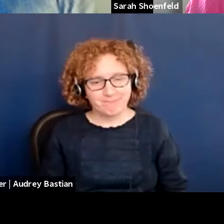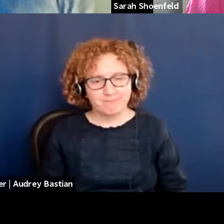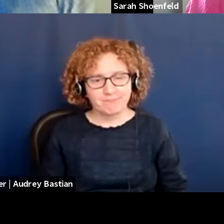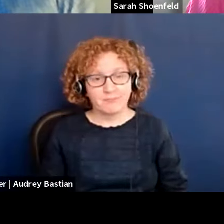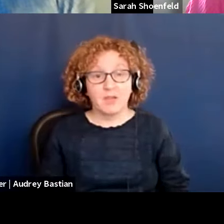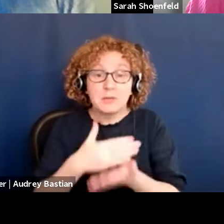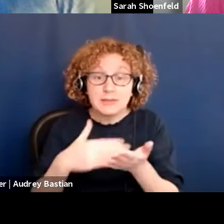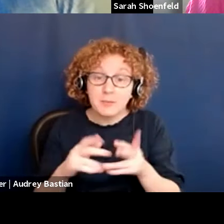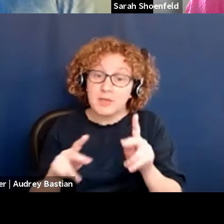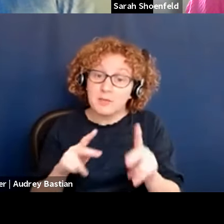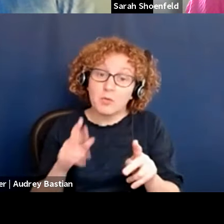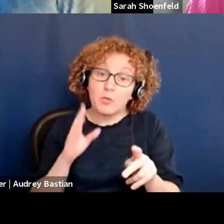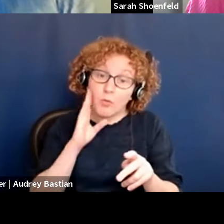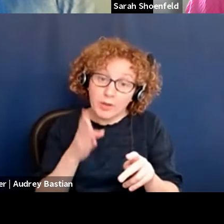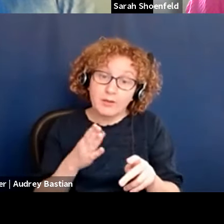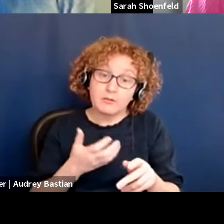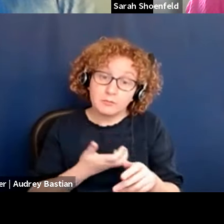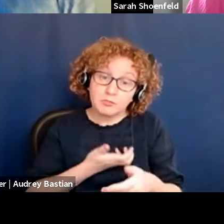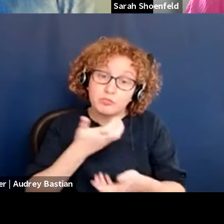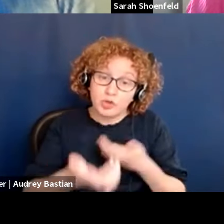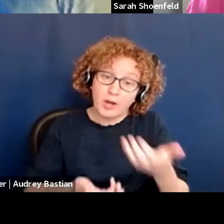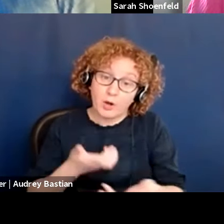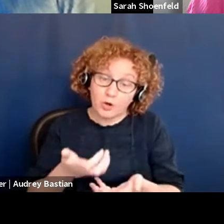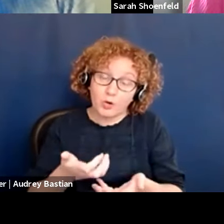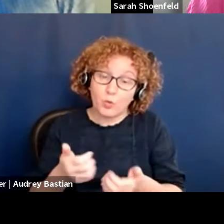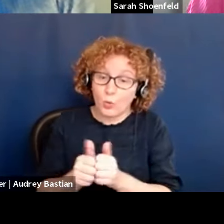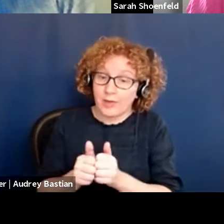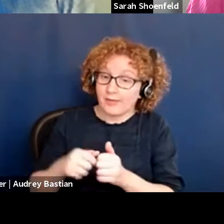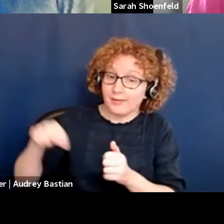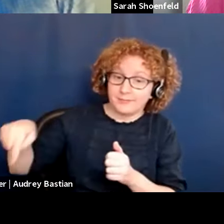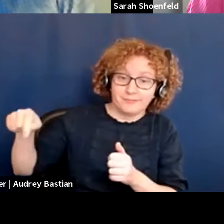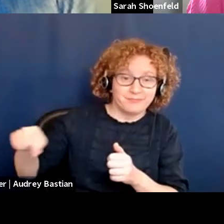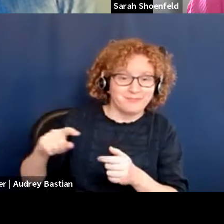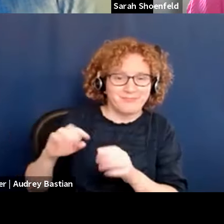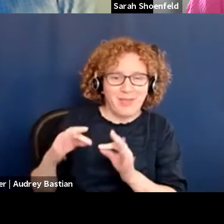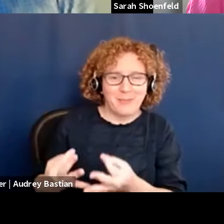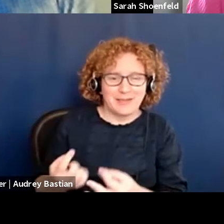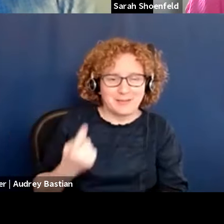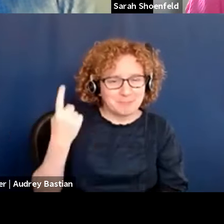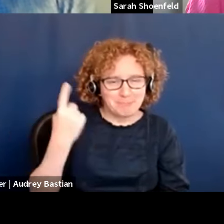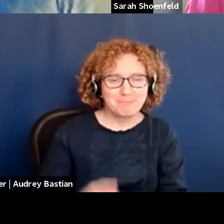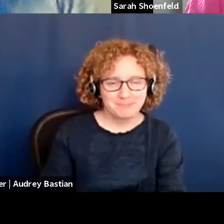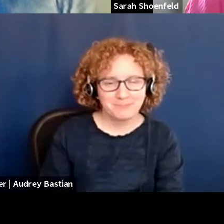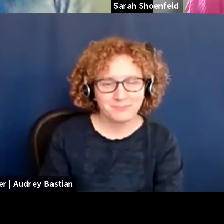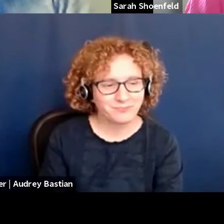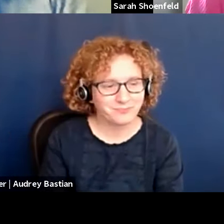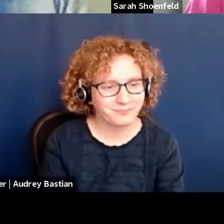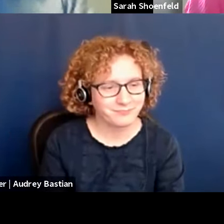but some people, you know, will share in the presence, you know, if you've got somebody else working with you